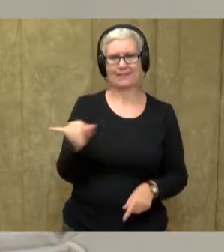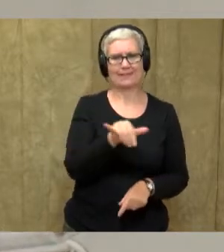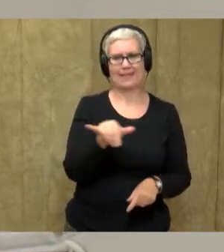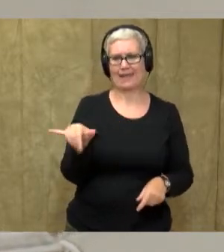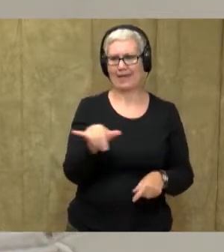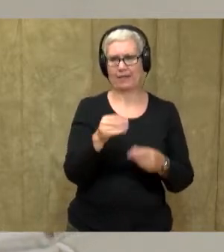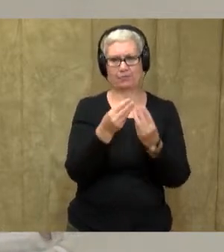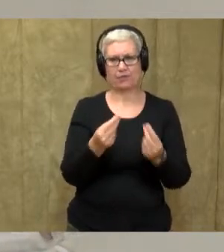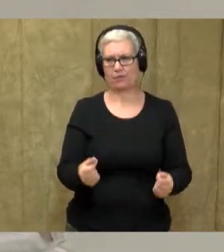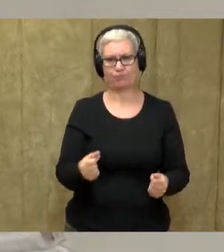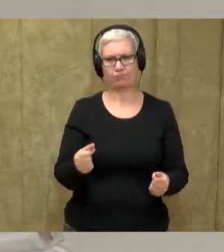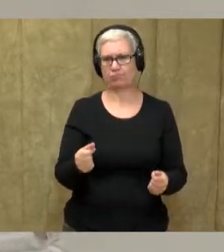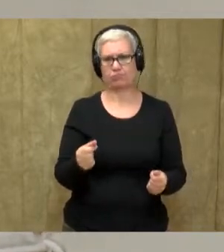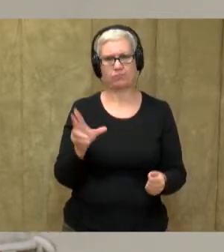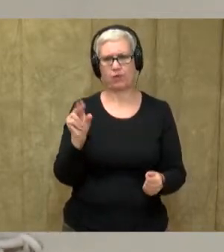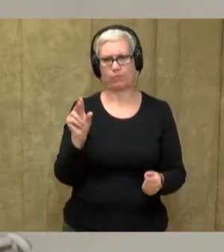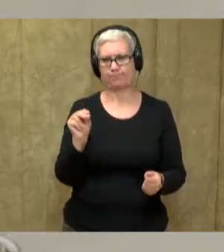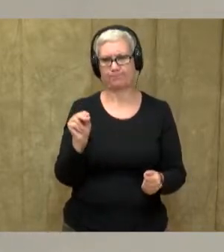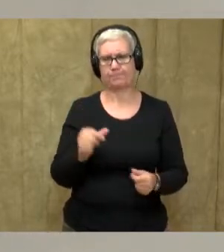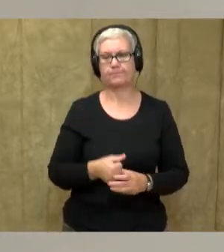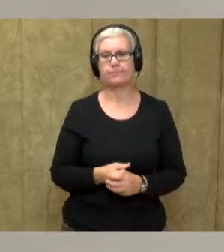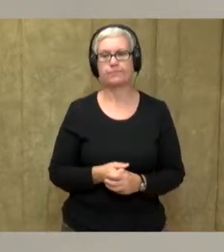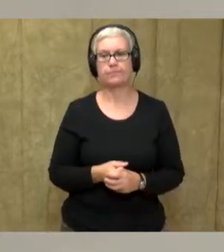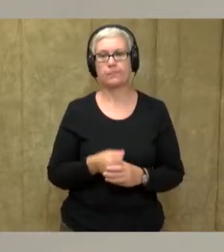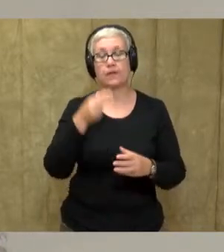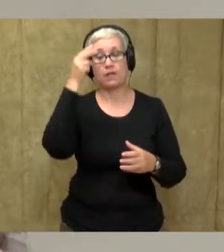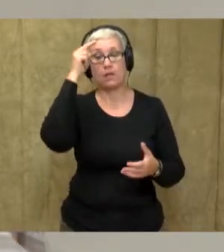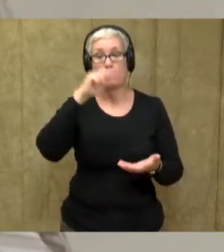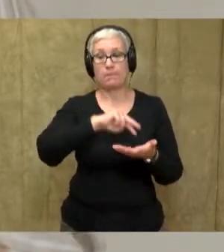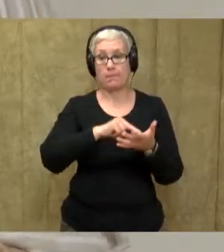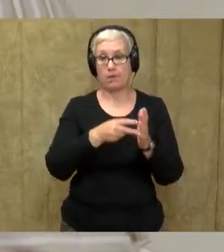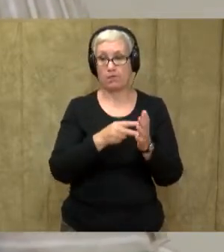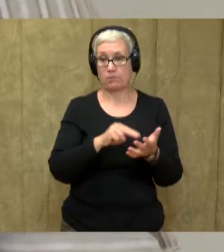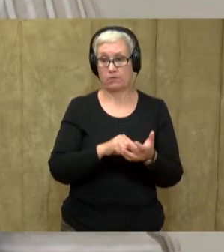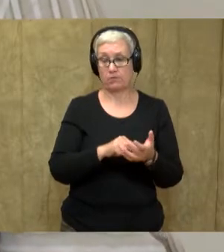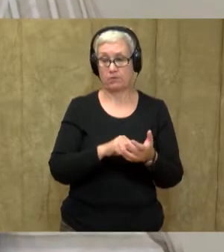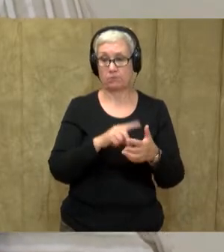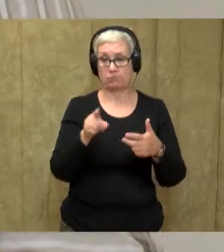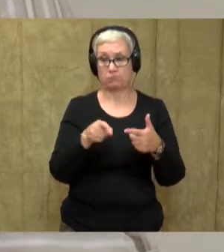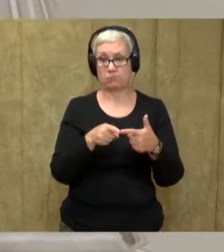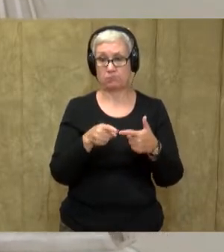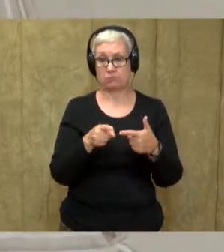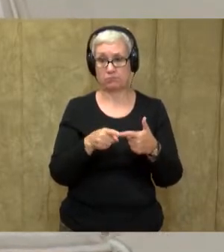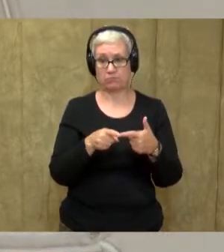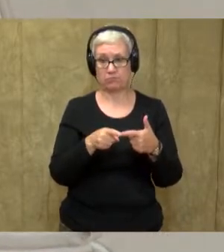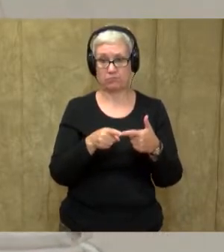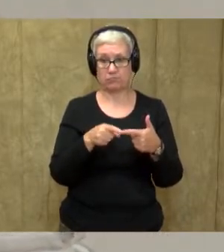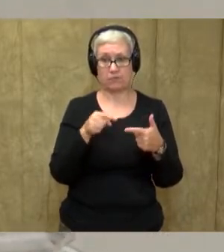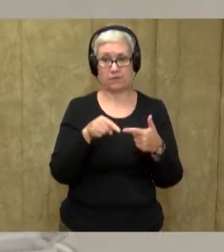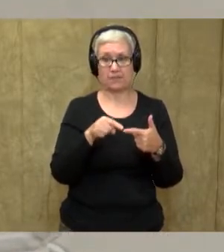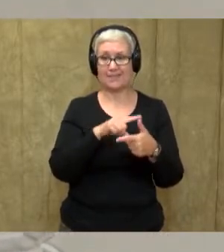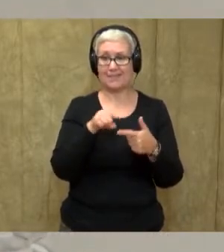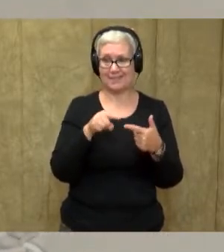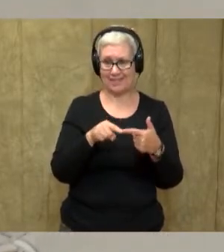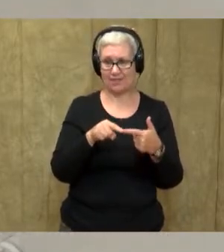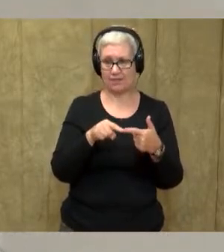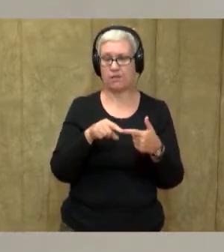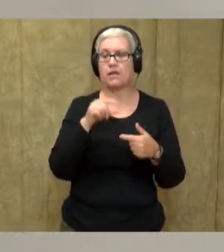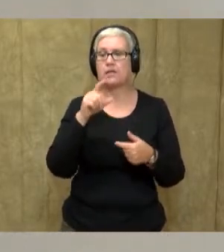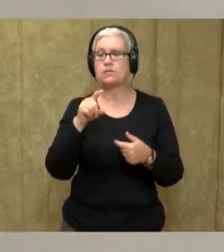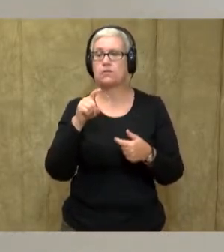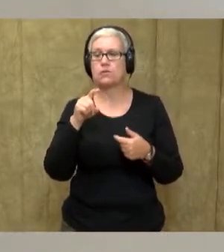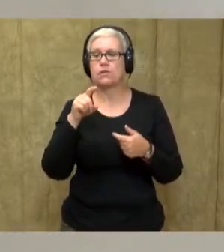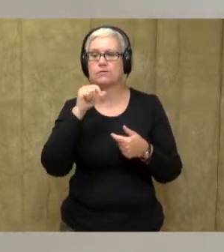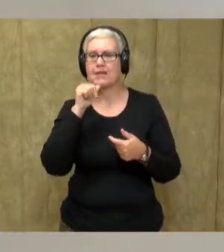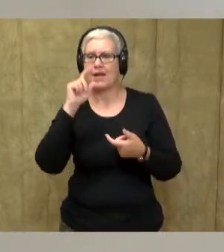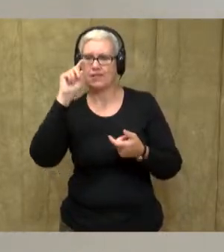solution. So in this case, the purpose of an argument is not necessarily to change the reader's mind, but is